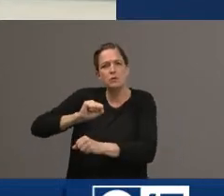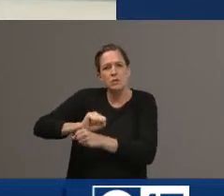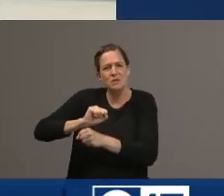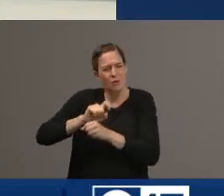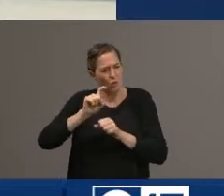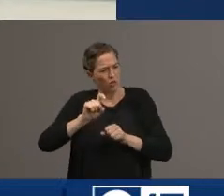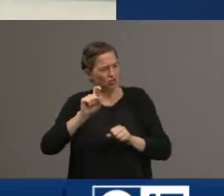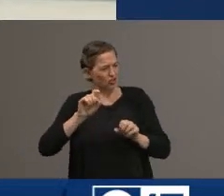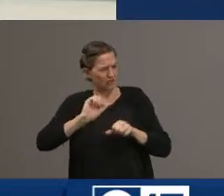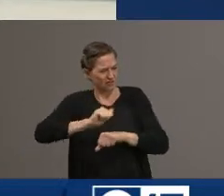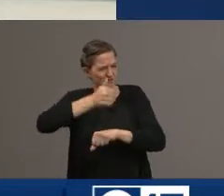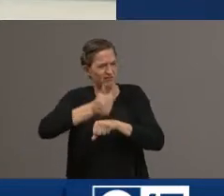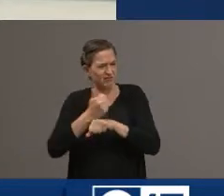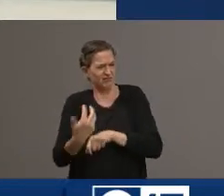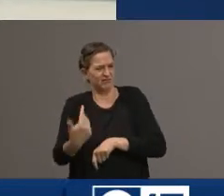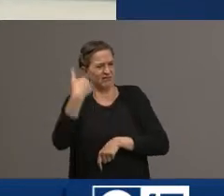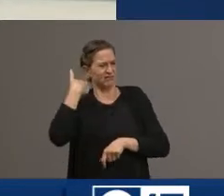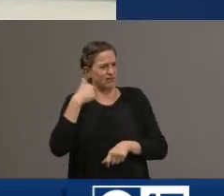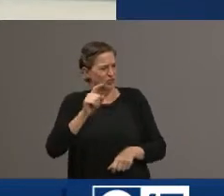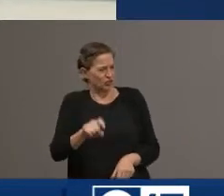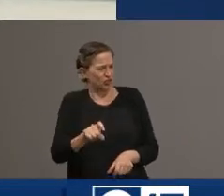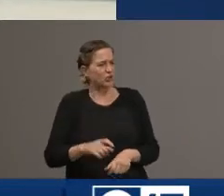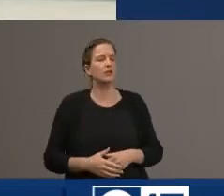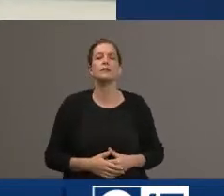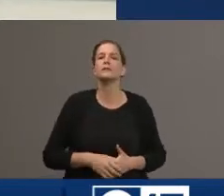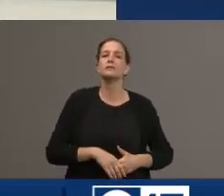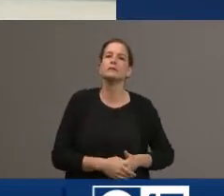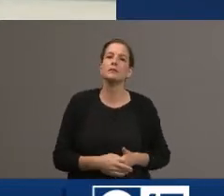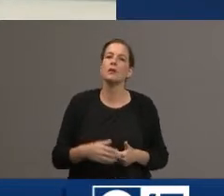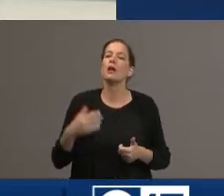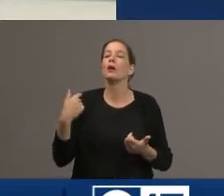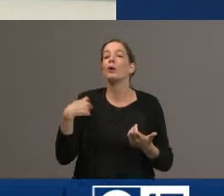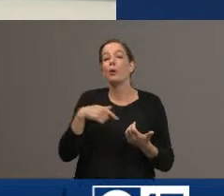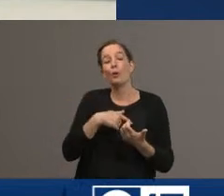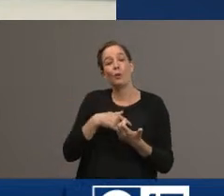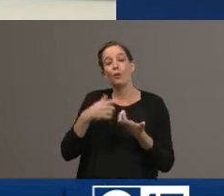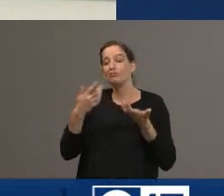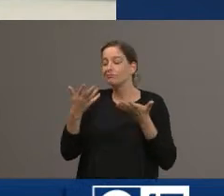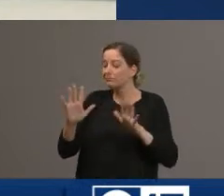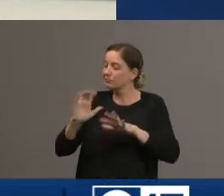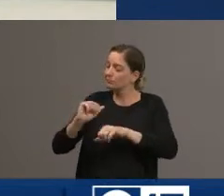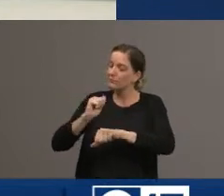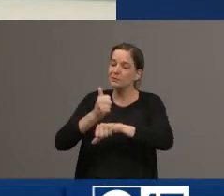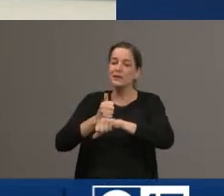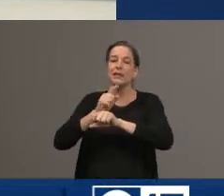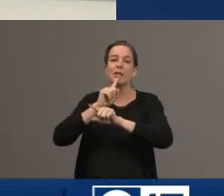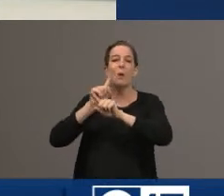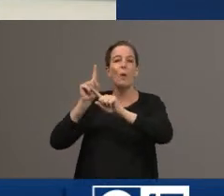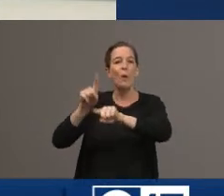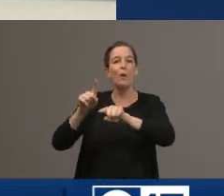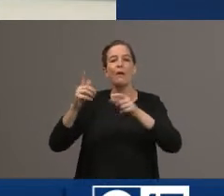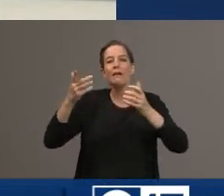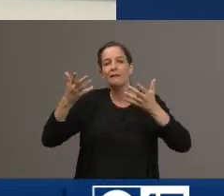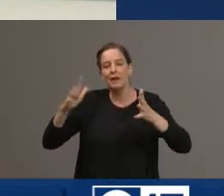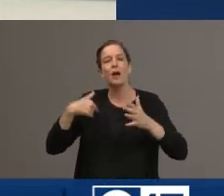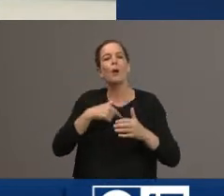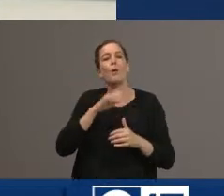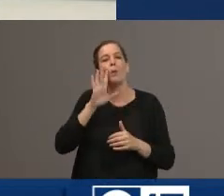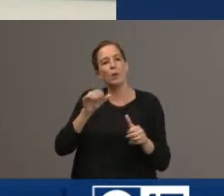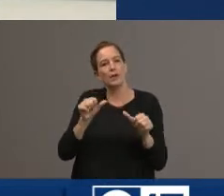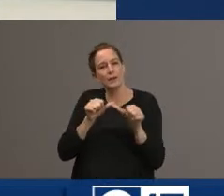do differently is, because we've put those orders out there and we're going to continue as necessary to